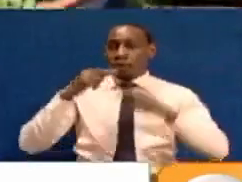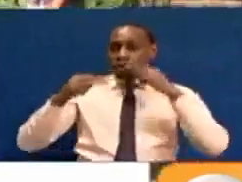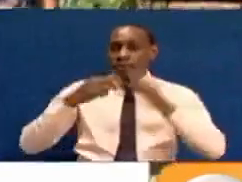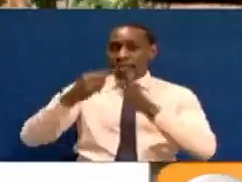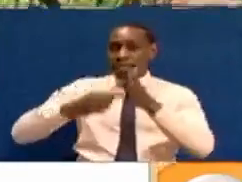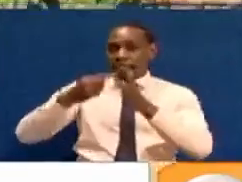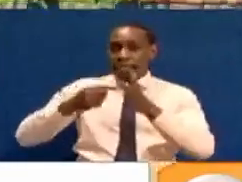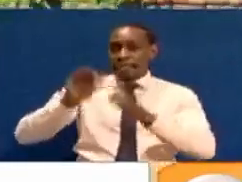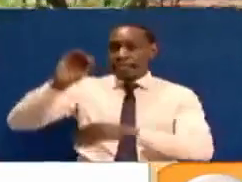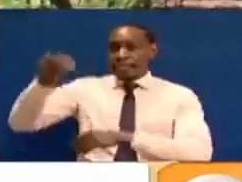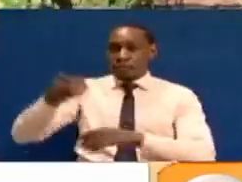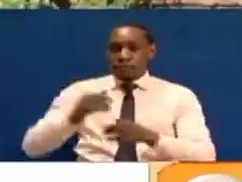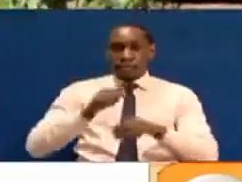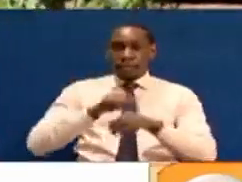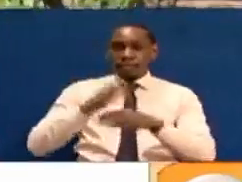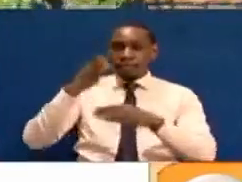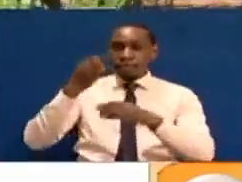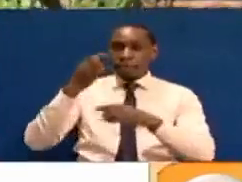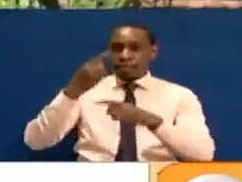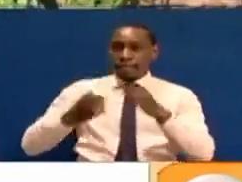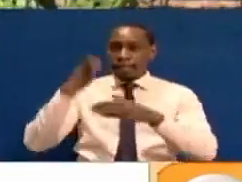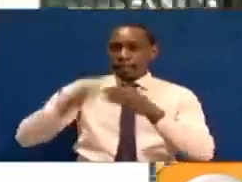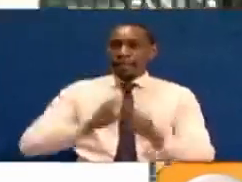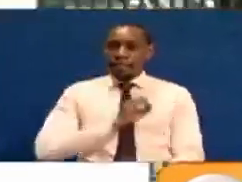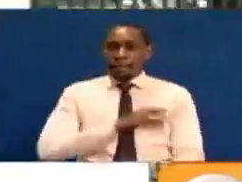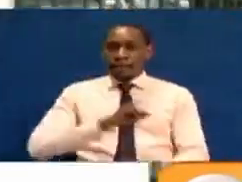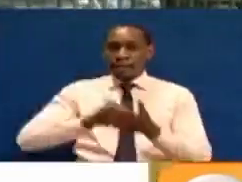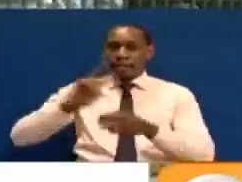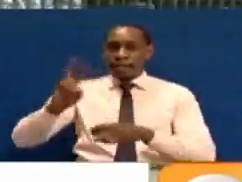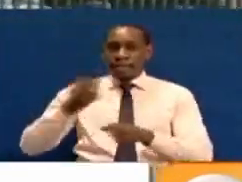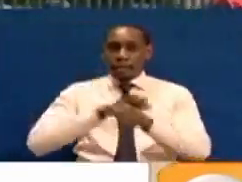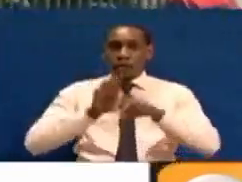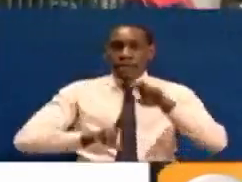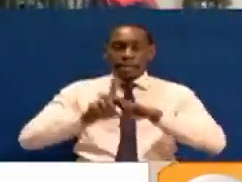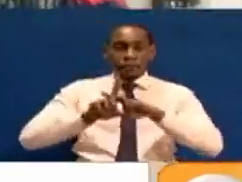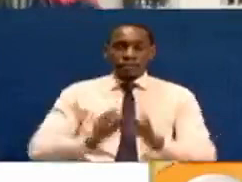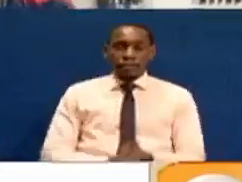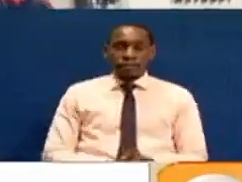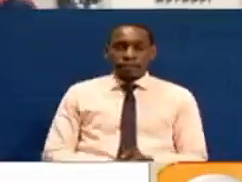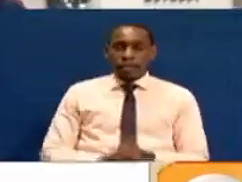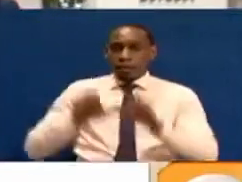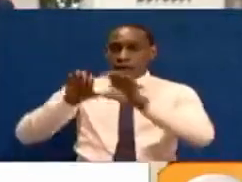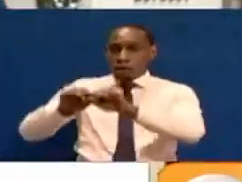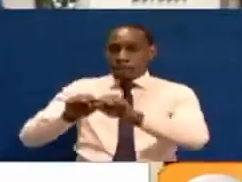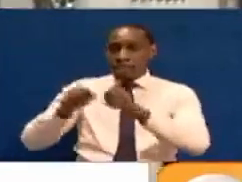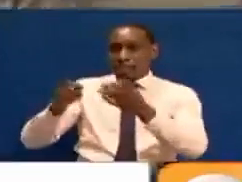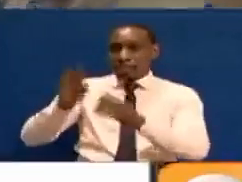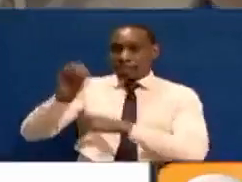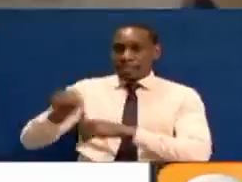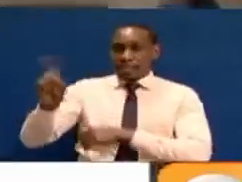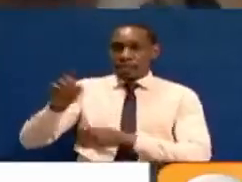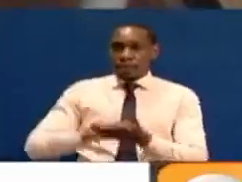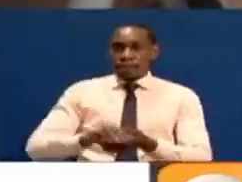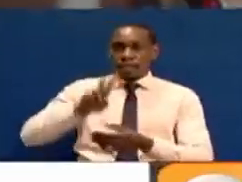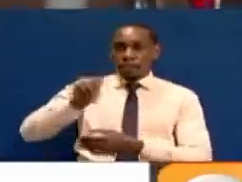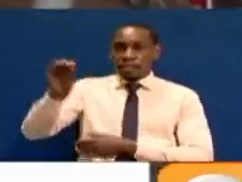hospitality industry in the city as the year ends amid glooming fears of a second wave of COVID-19. Occupancy rates in Nairobi are currently